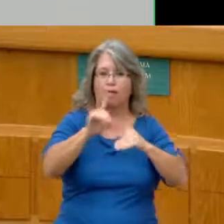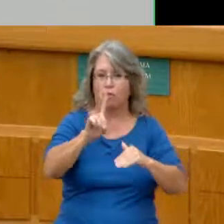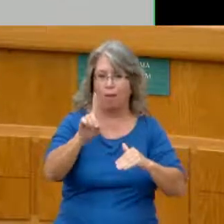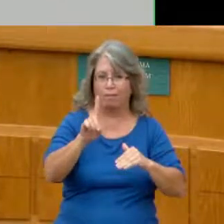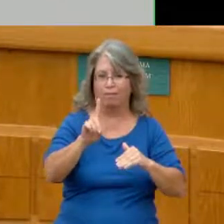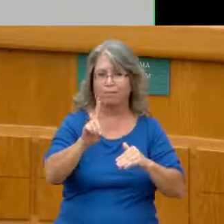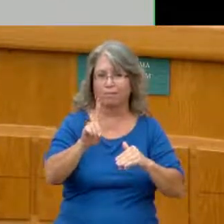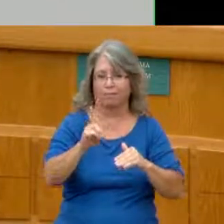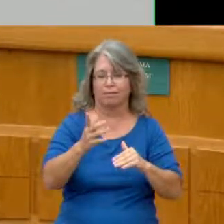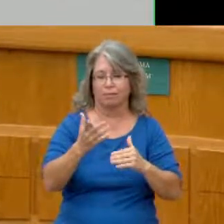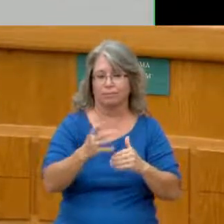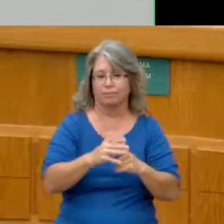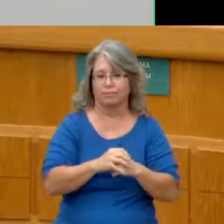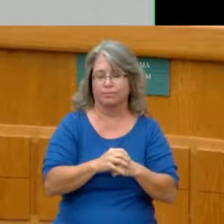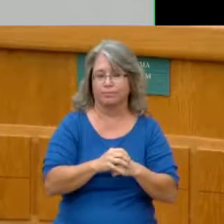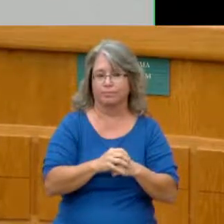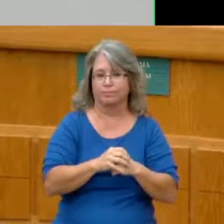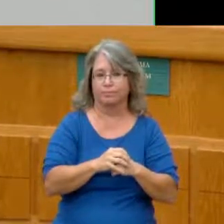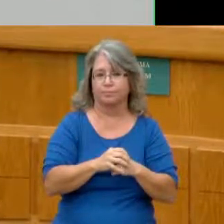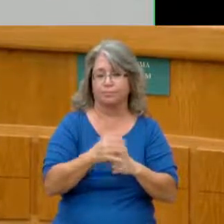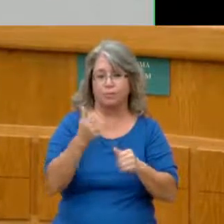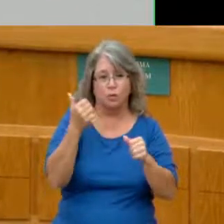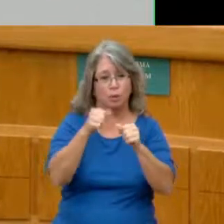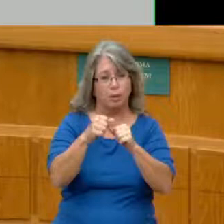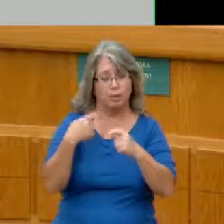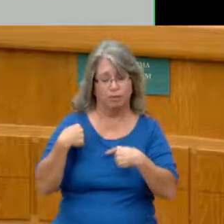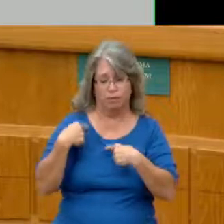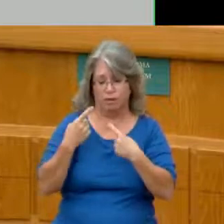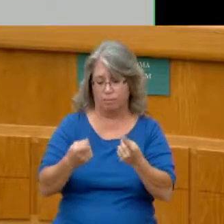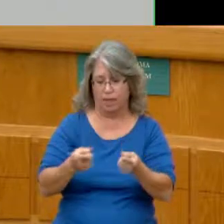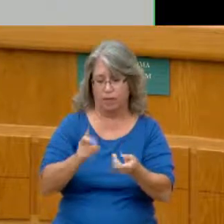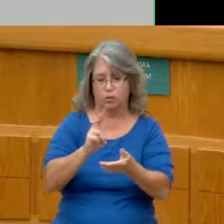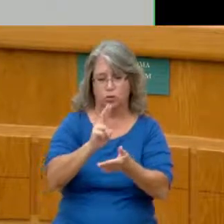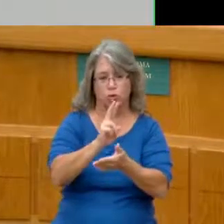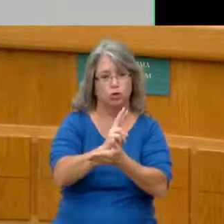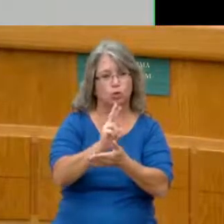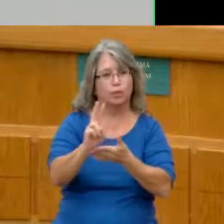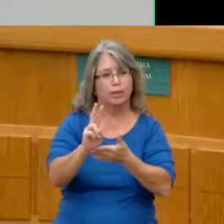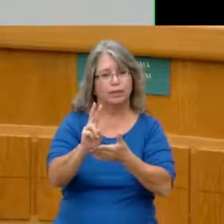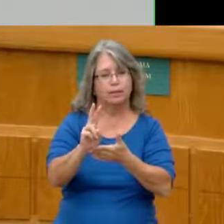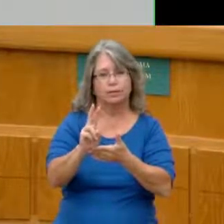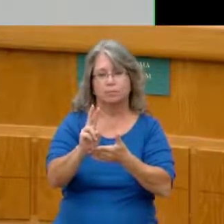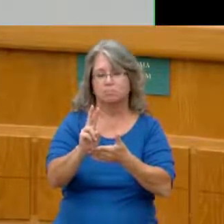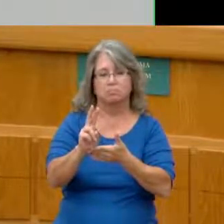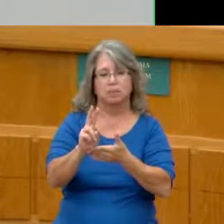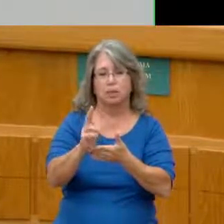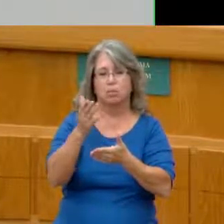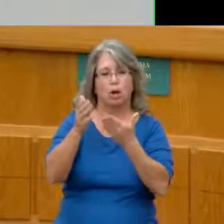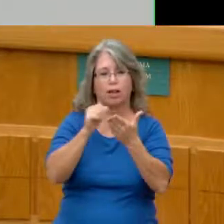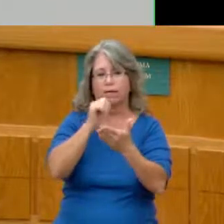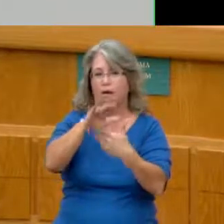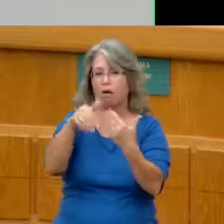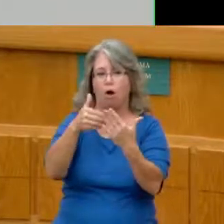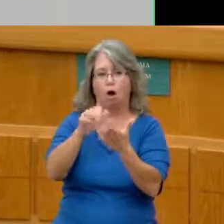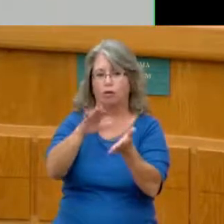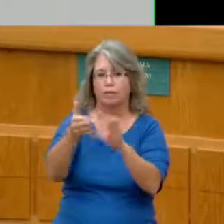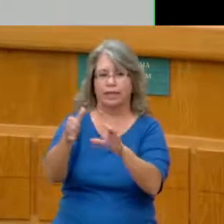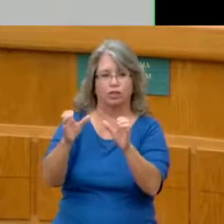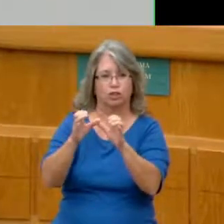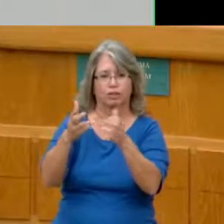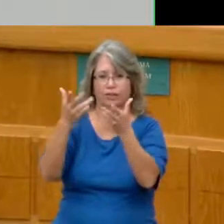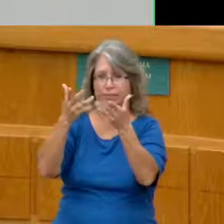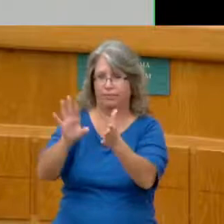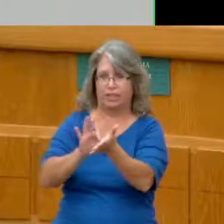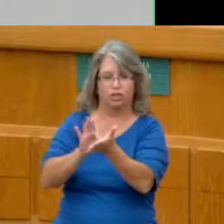again, that for at least the last 2 weeks, generally not all the death certificates have been counted from COVID, and it